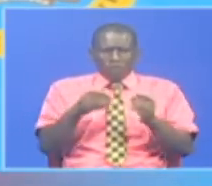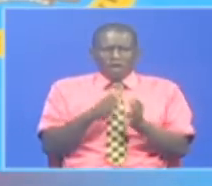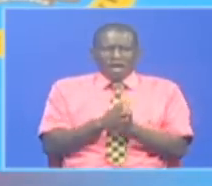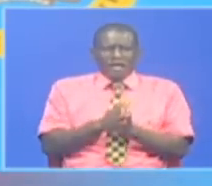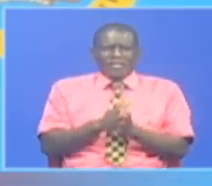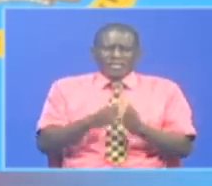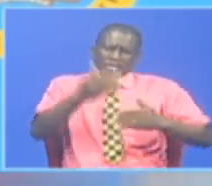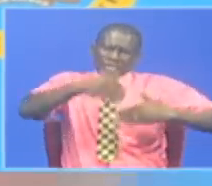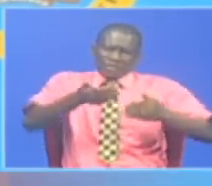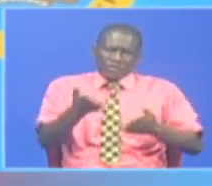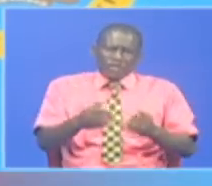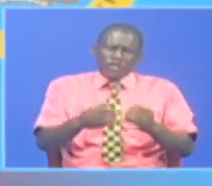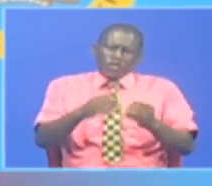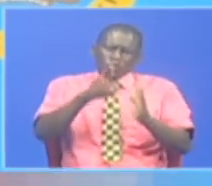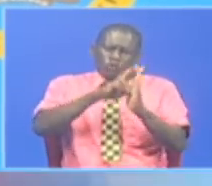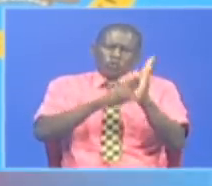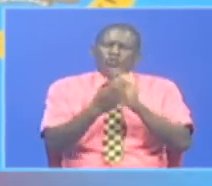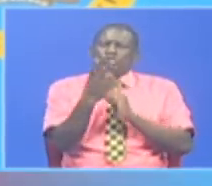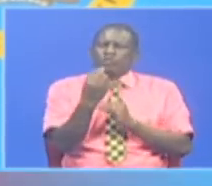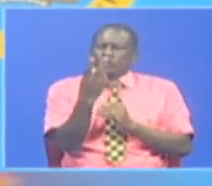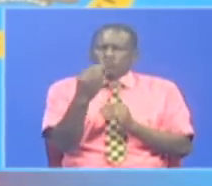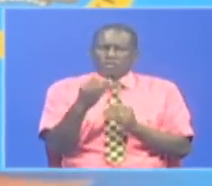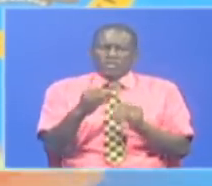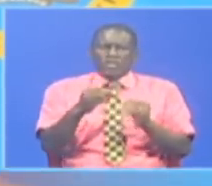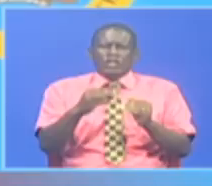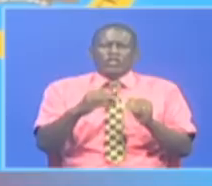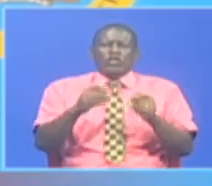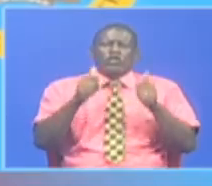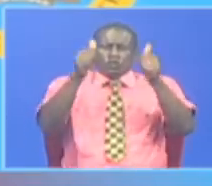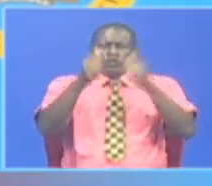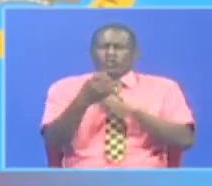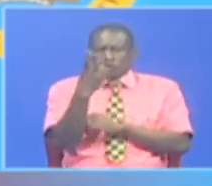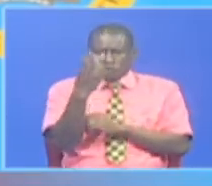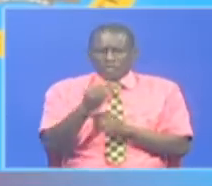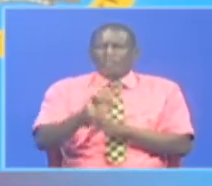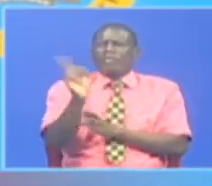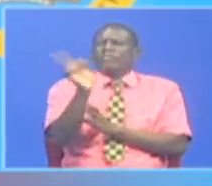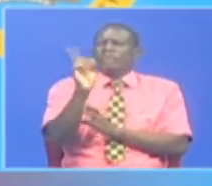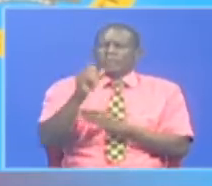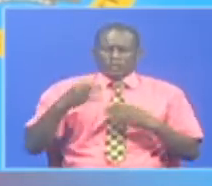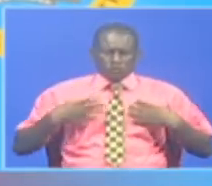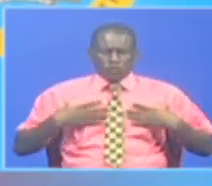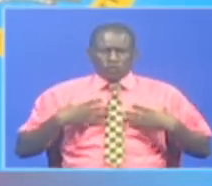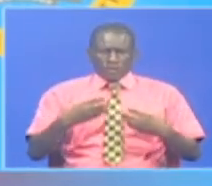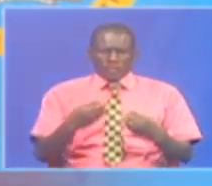Measures, Rules 2020, Legal Notice 50, the Ministries of Health